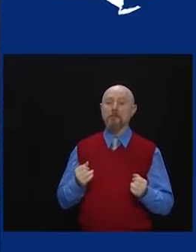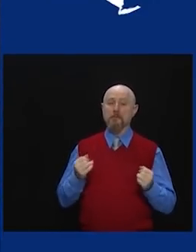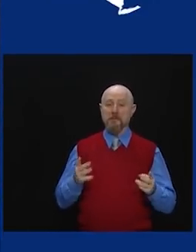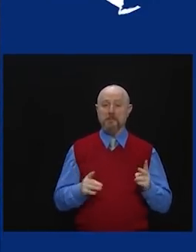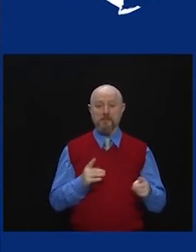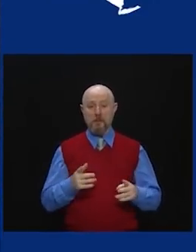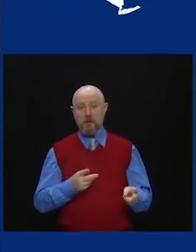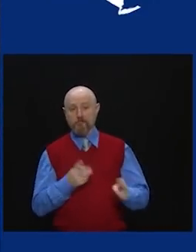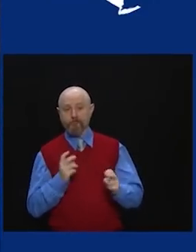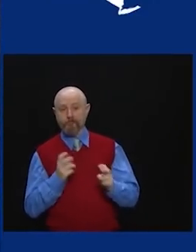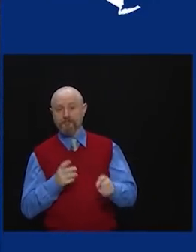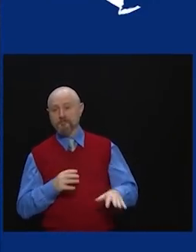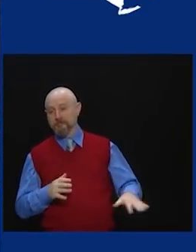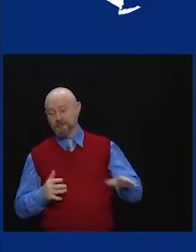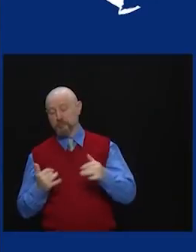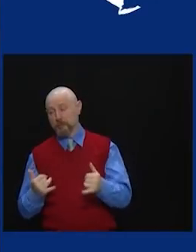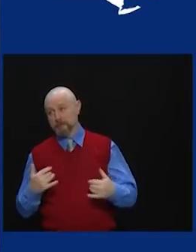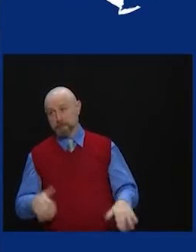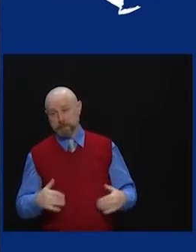seeing. Thank you, Governor.